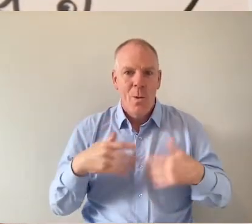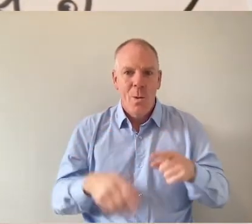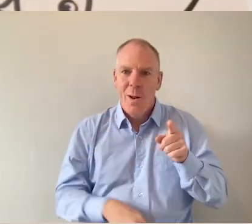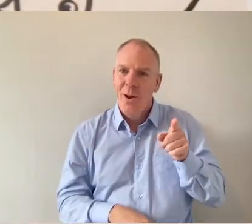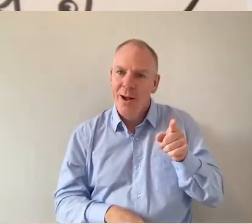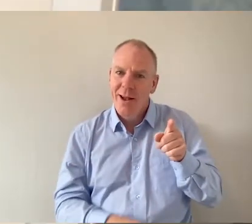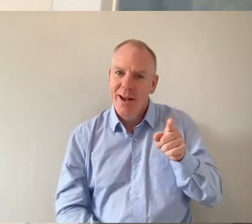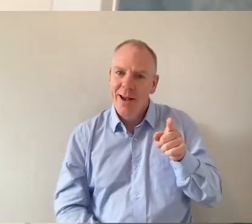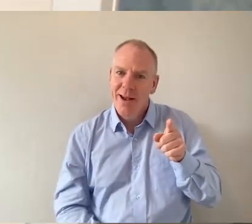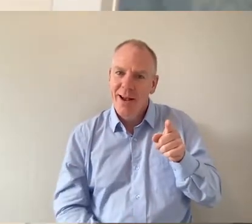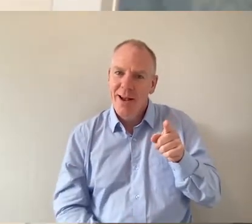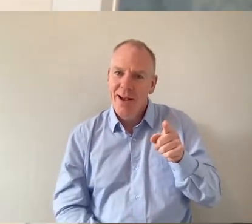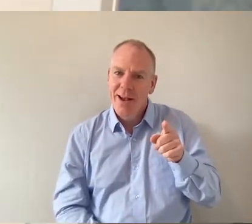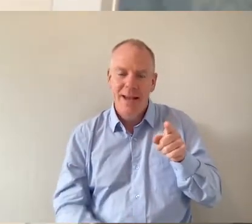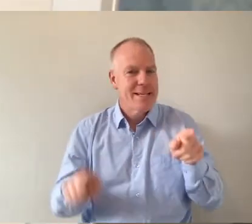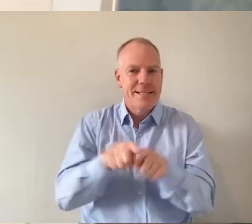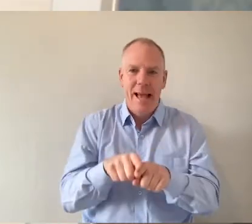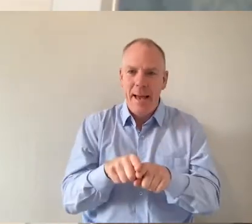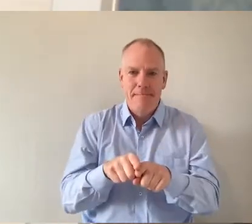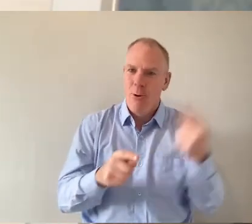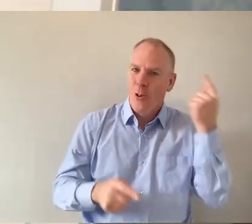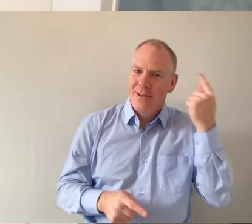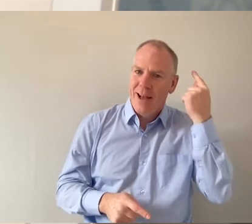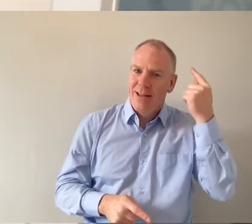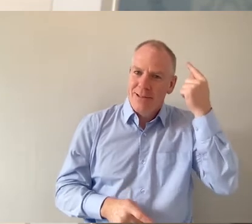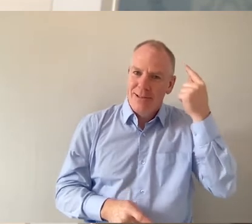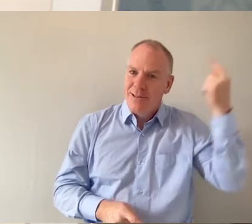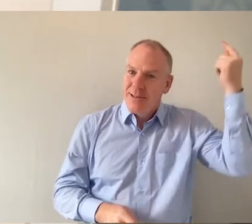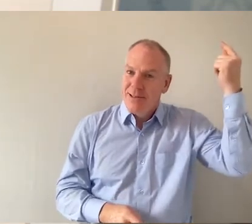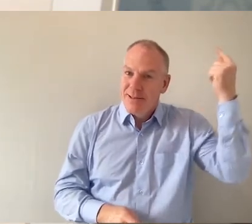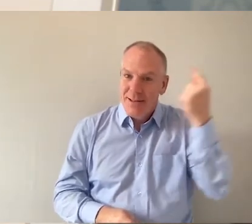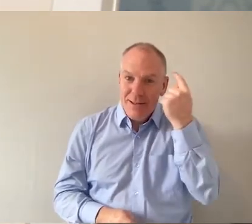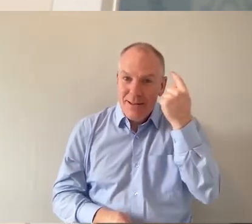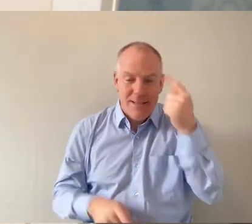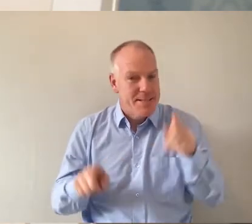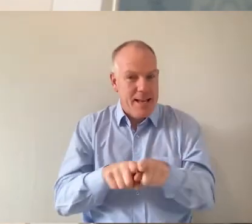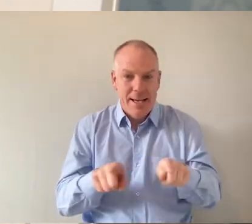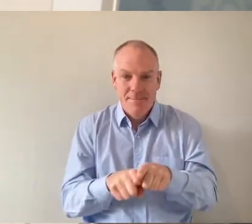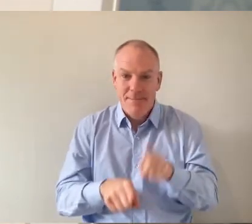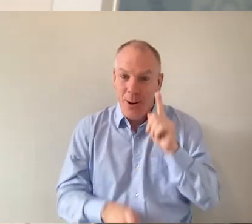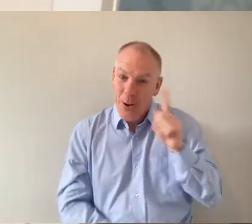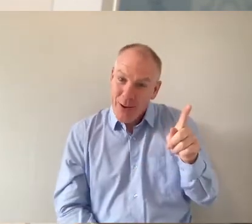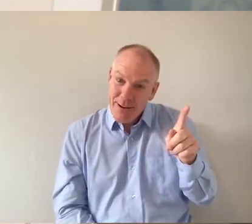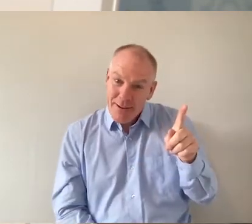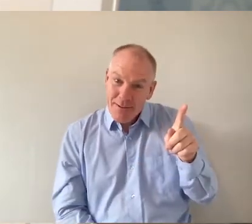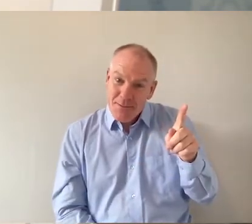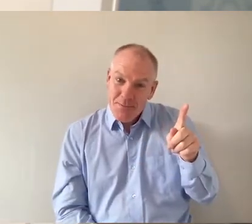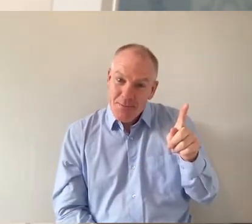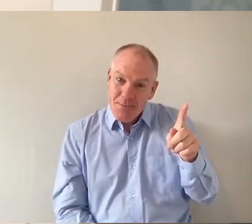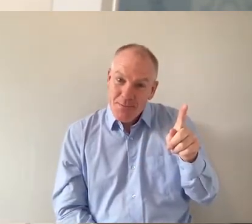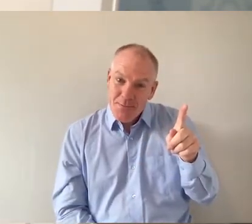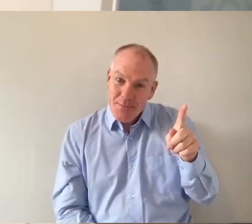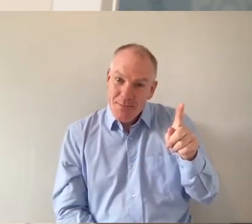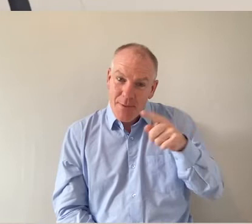coming down. Brilliant. And then we do the same thing on the other side. From his hair here, I'll draw a curvy line going